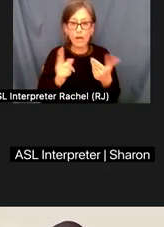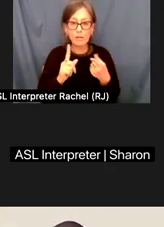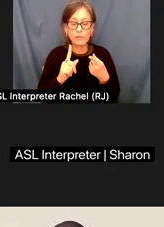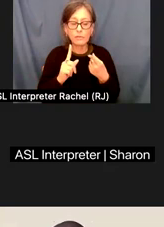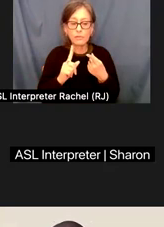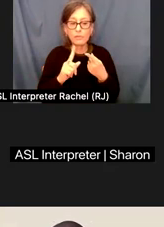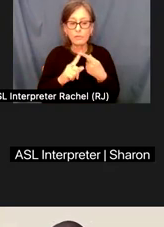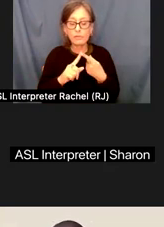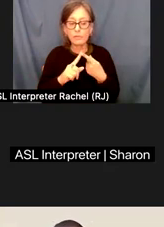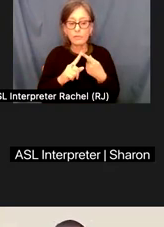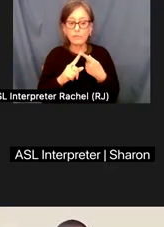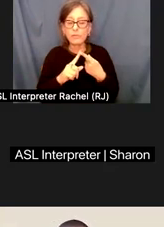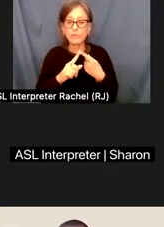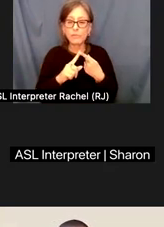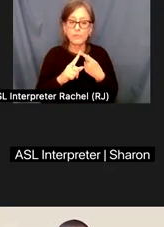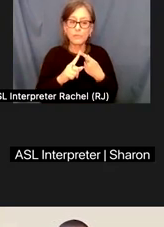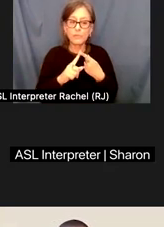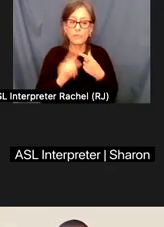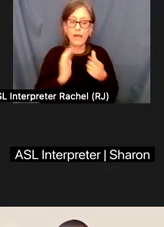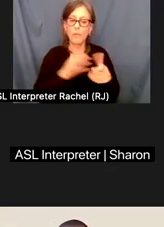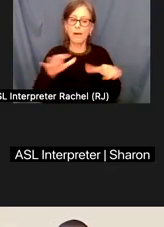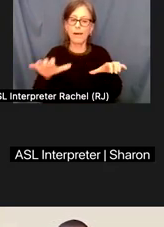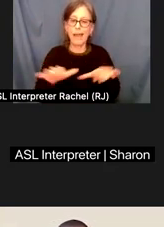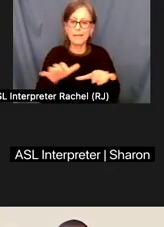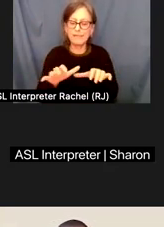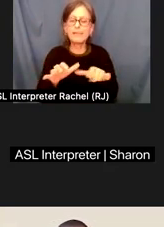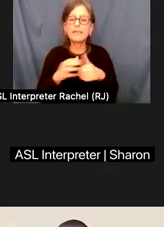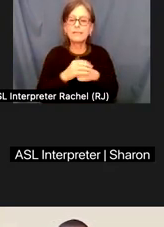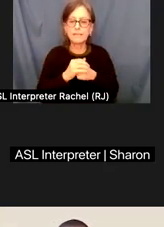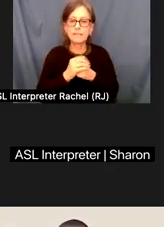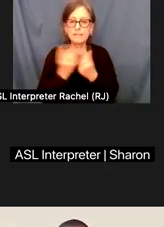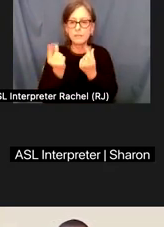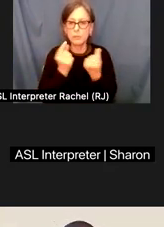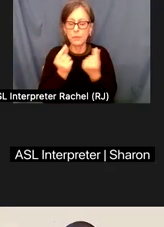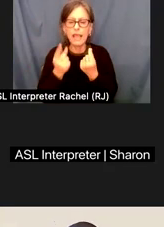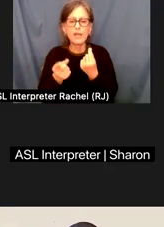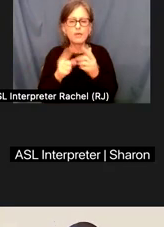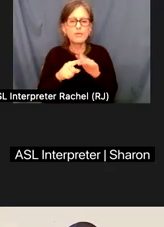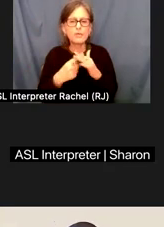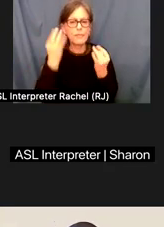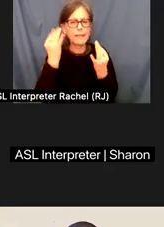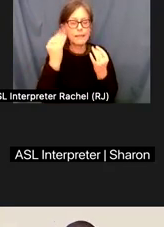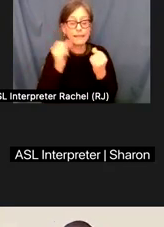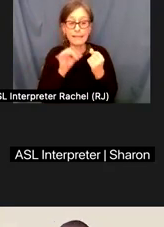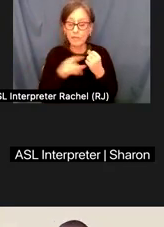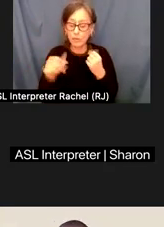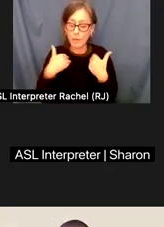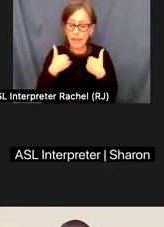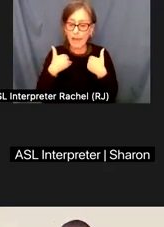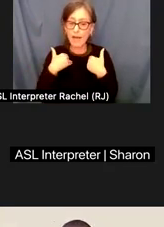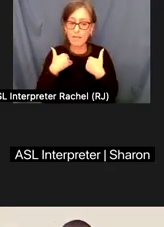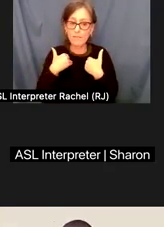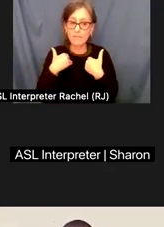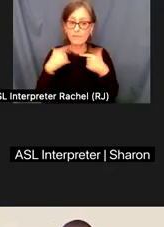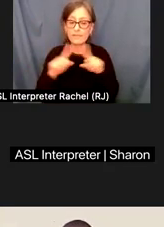share a little bit about some activities and very briefly, and then also start thinking about if you all have activities